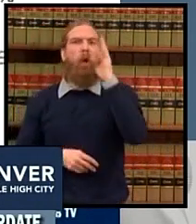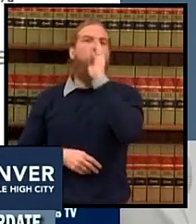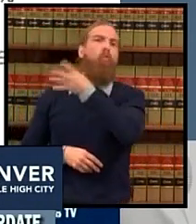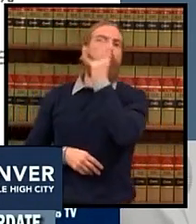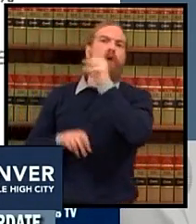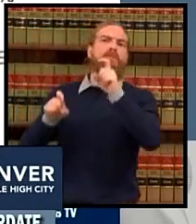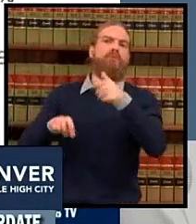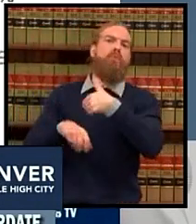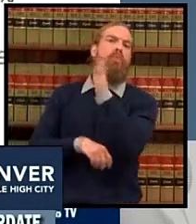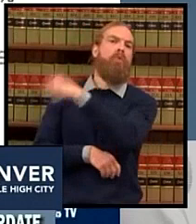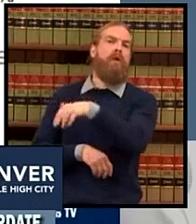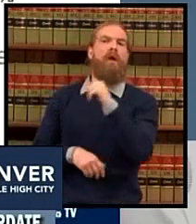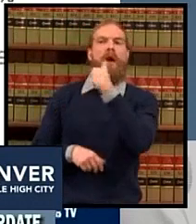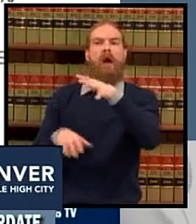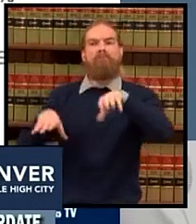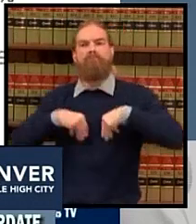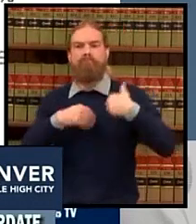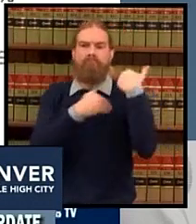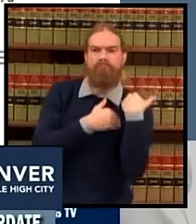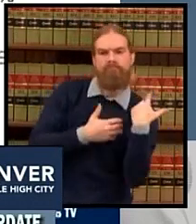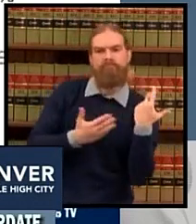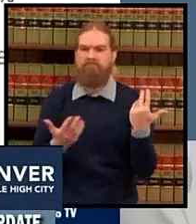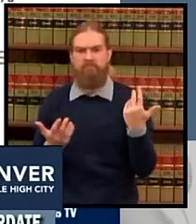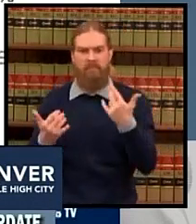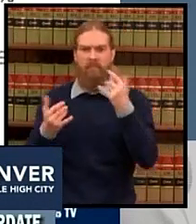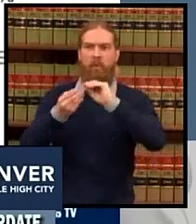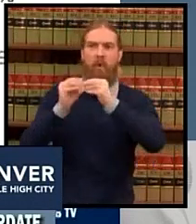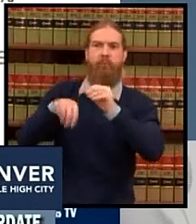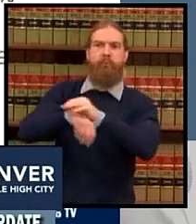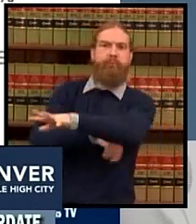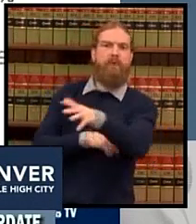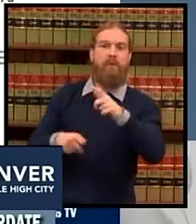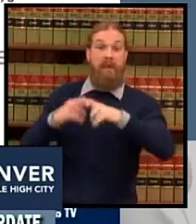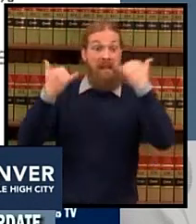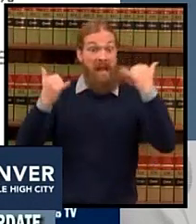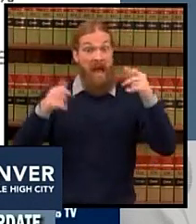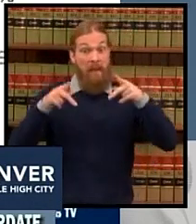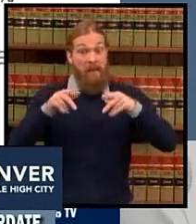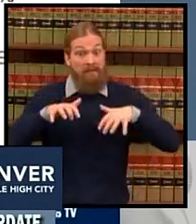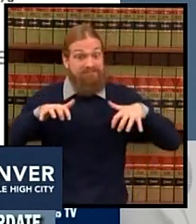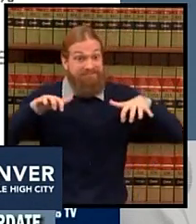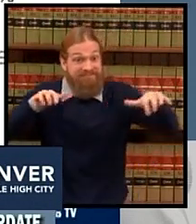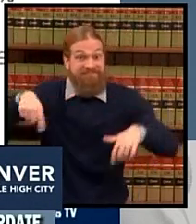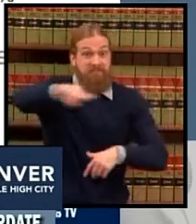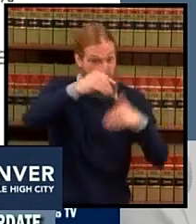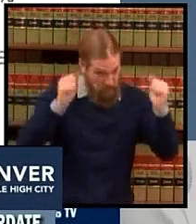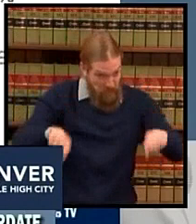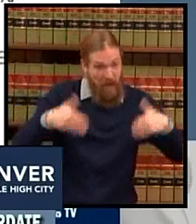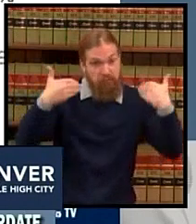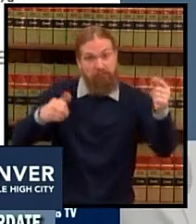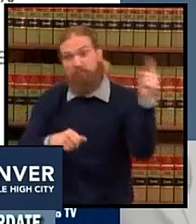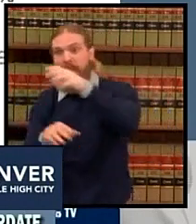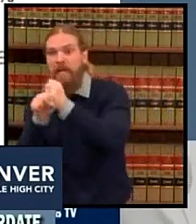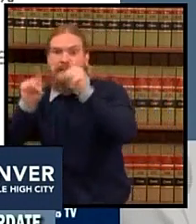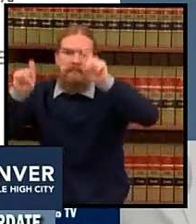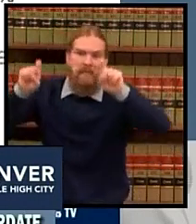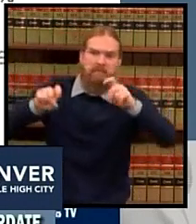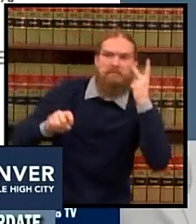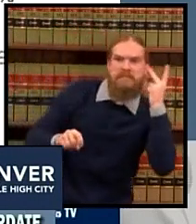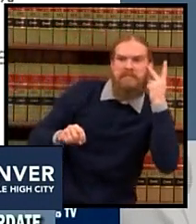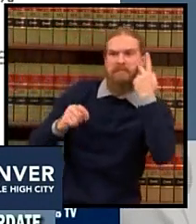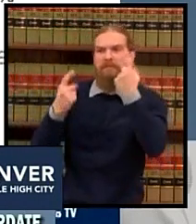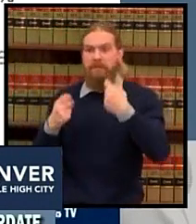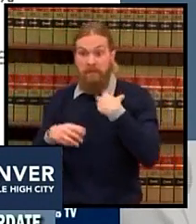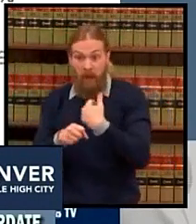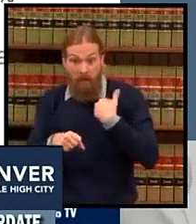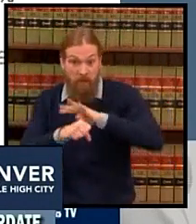people to get tested throughout the city, and we encourage that to keep doing that as we move through the pandemic. And you can see that